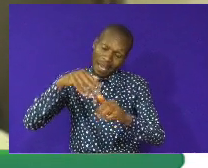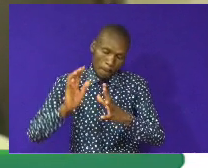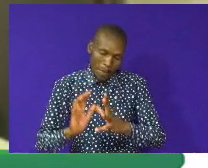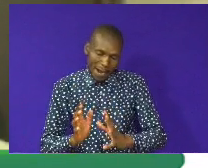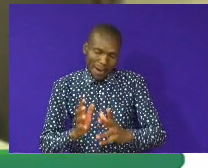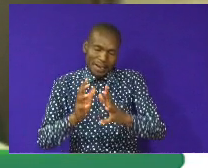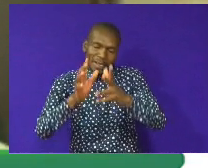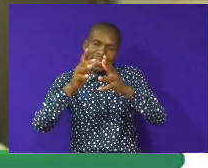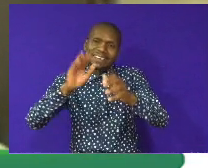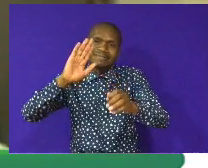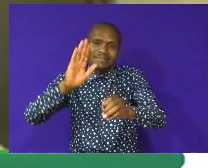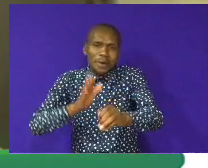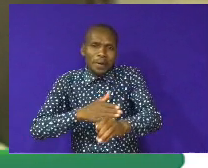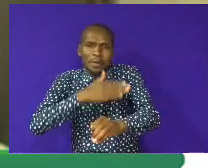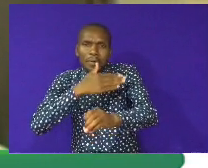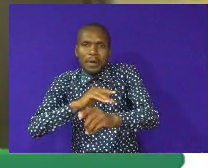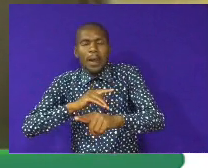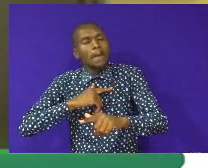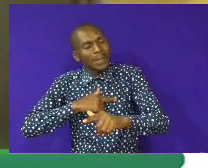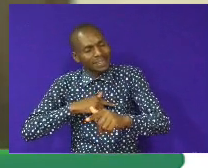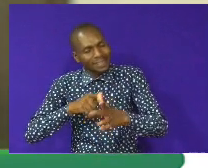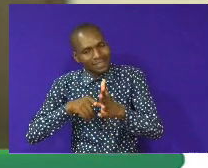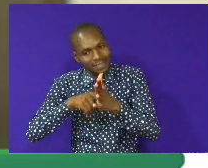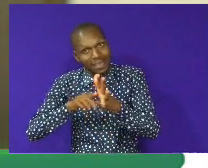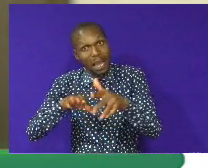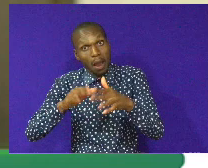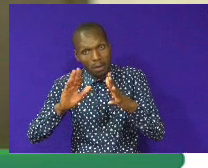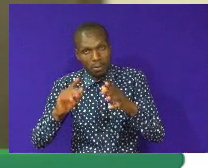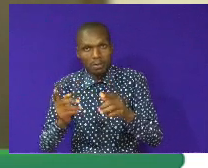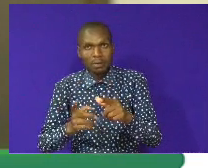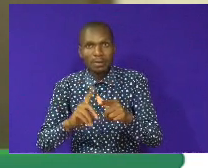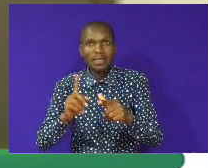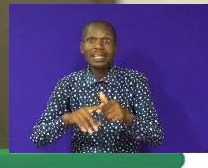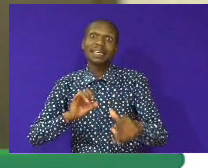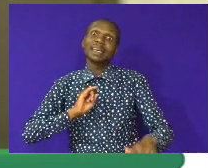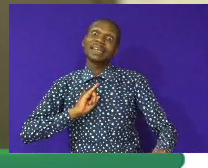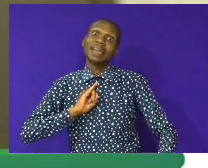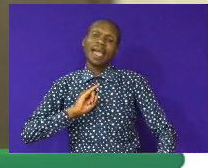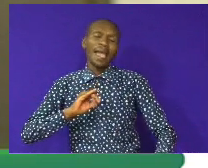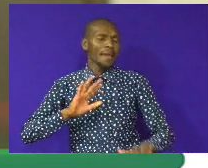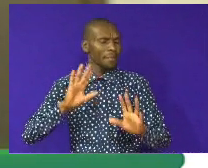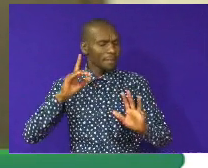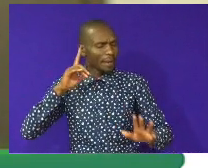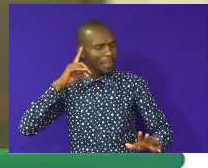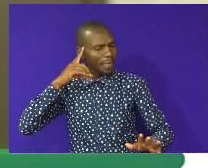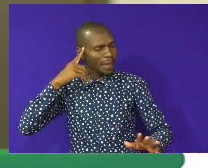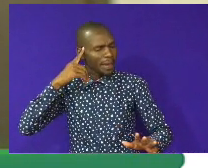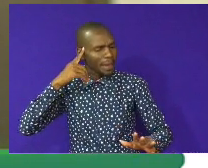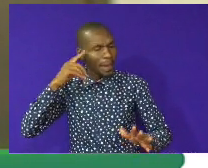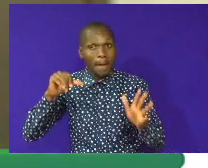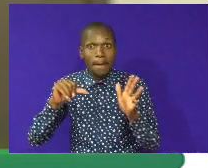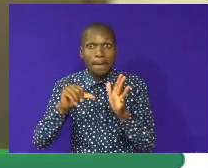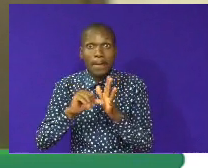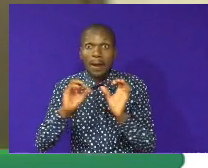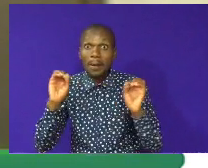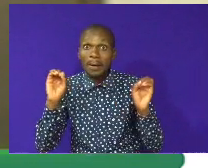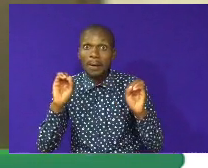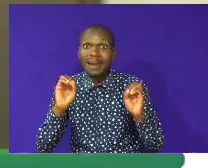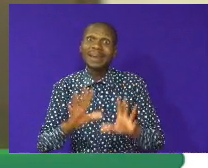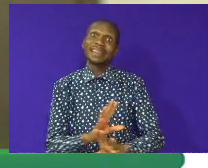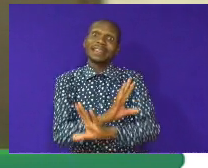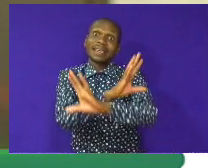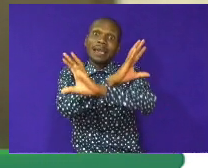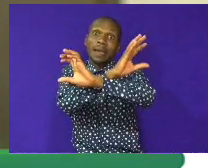mbuchinde bateria njuga akiora na kingoteria ba and I don't think it's a very big deal because the